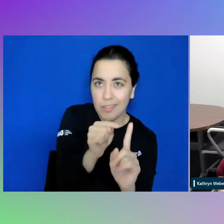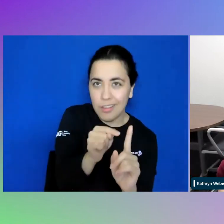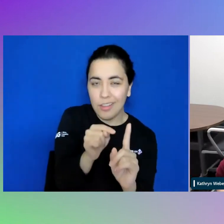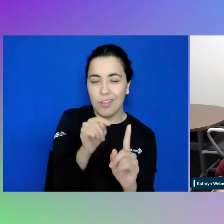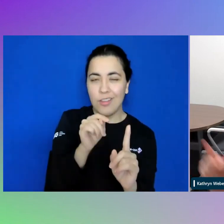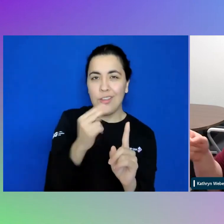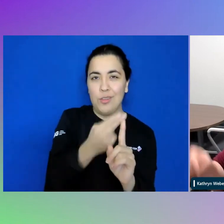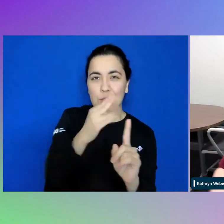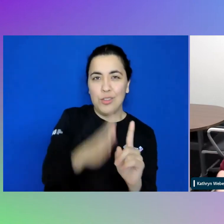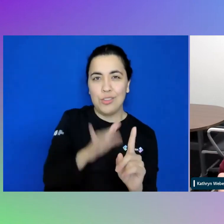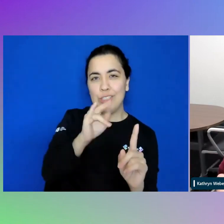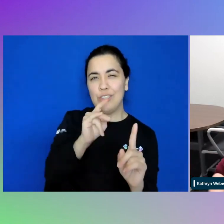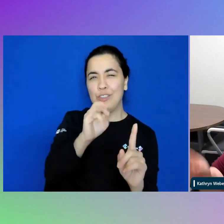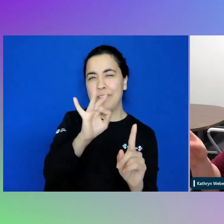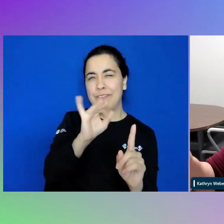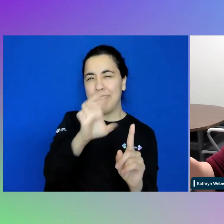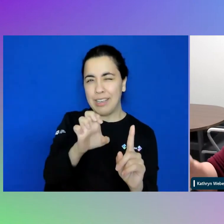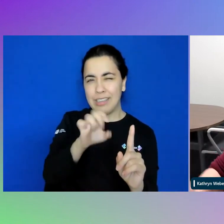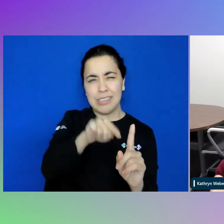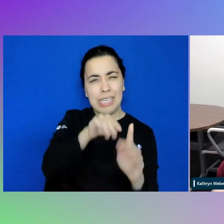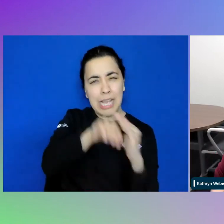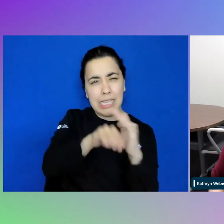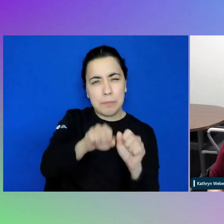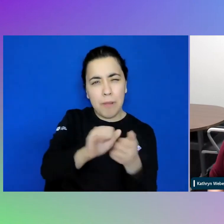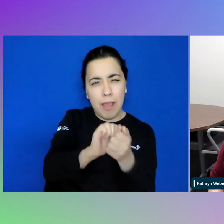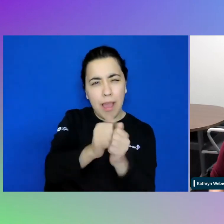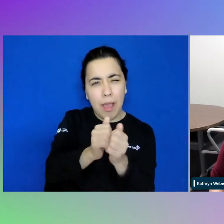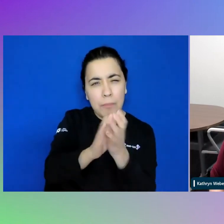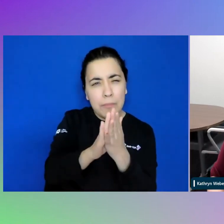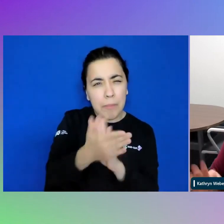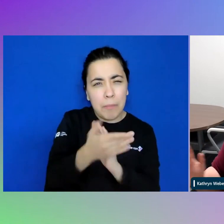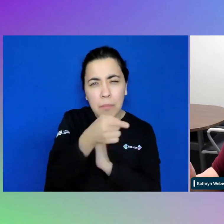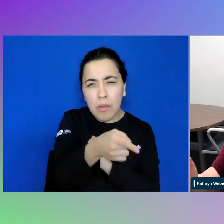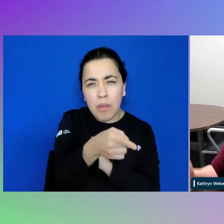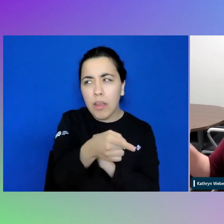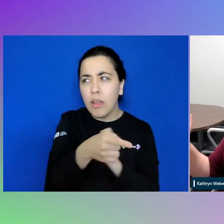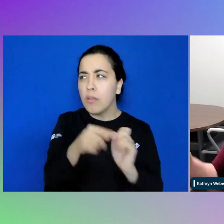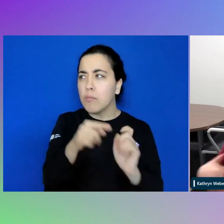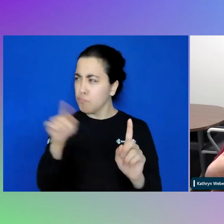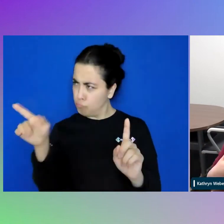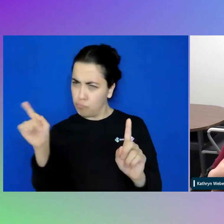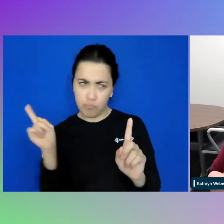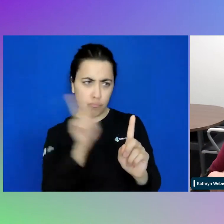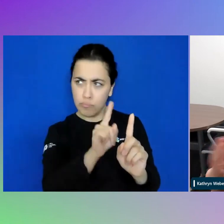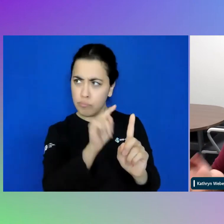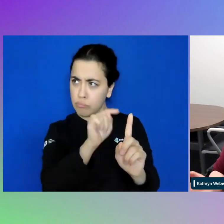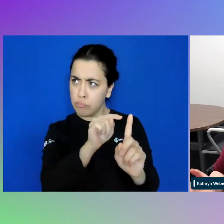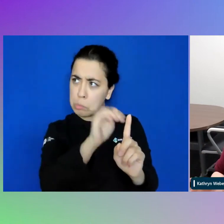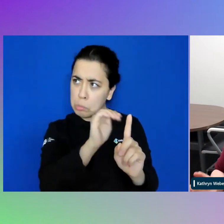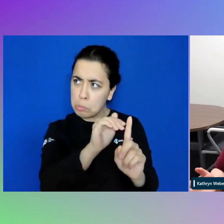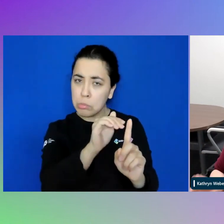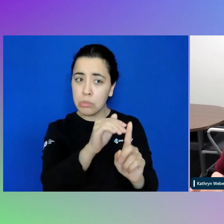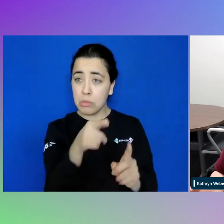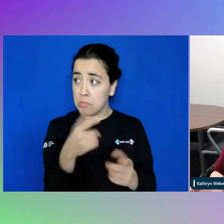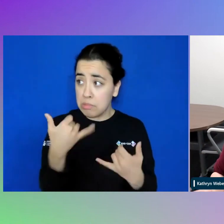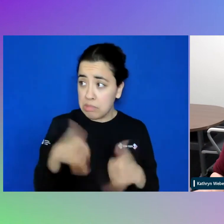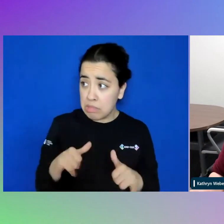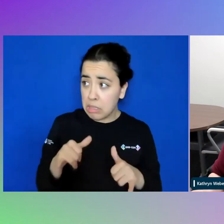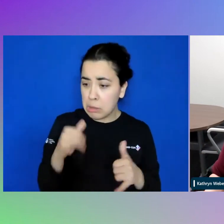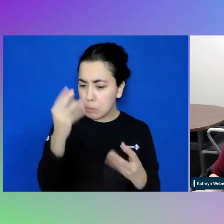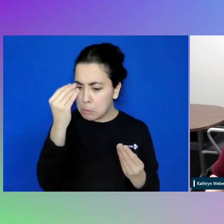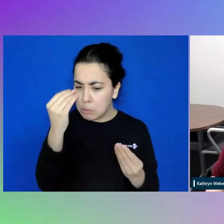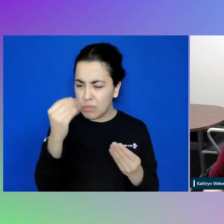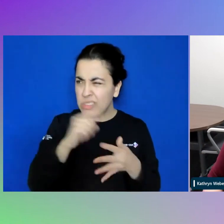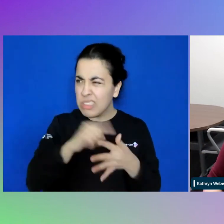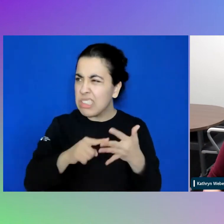make it accessible. They're doing something. Go see what they know. And if there's still questions, they can bring it back to me and we'll troubleshoot them together.